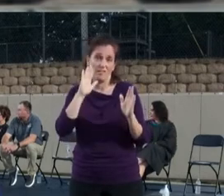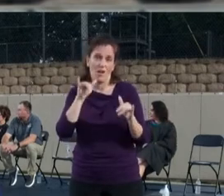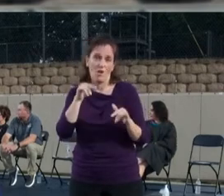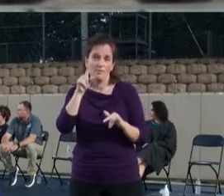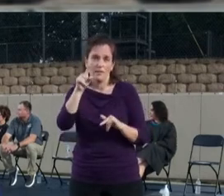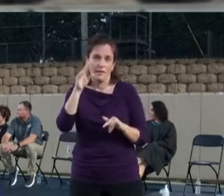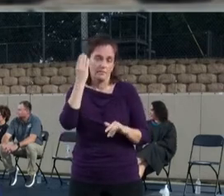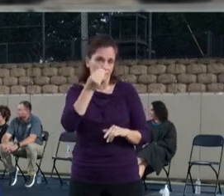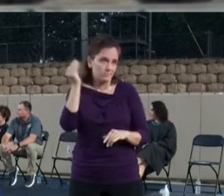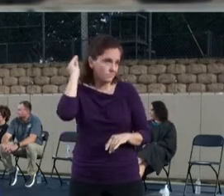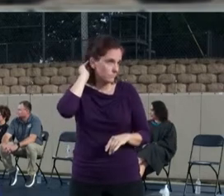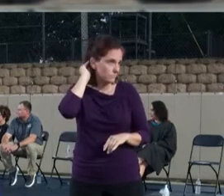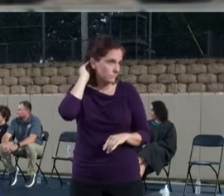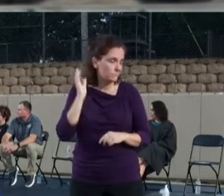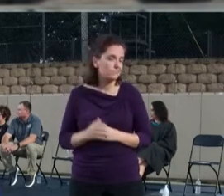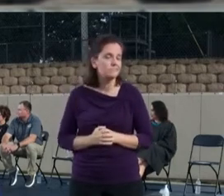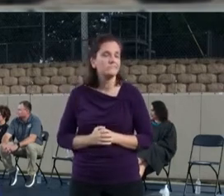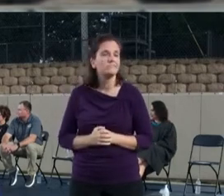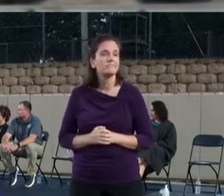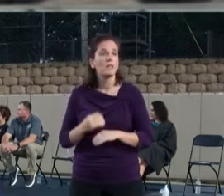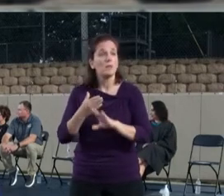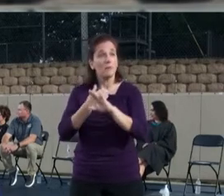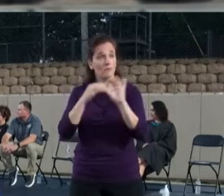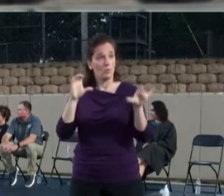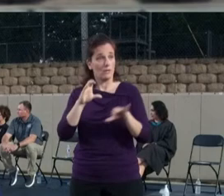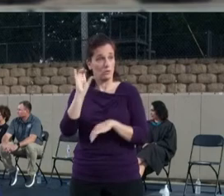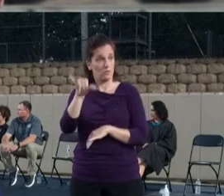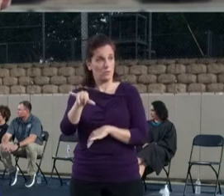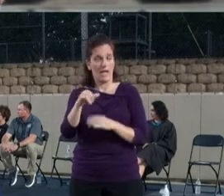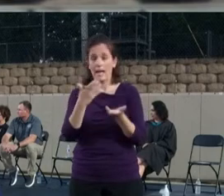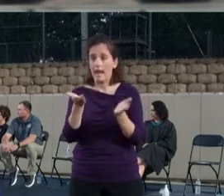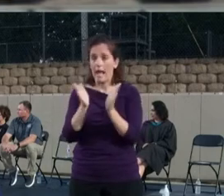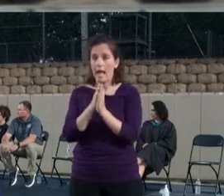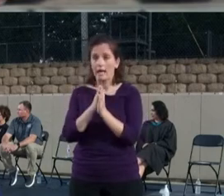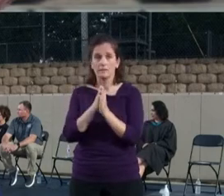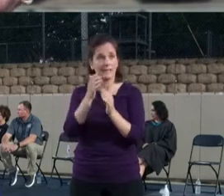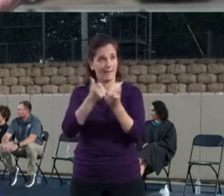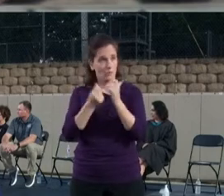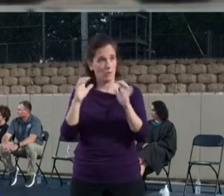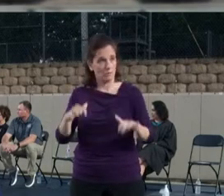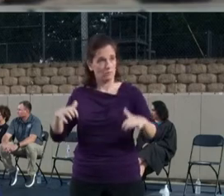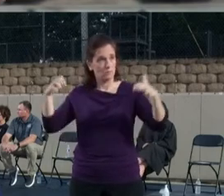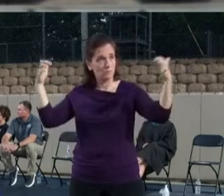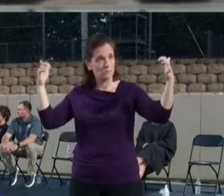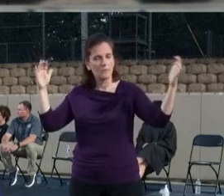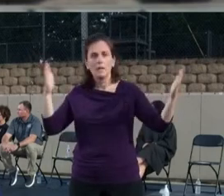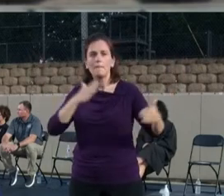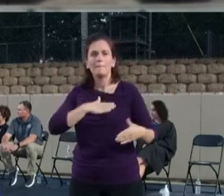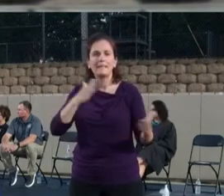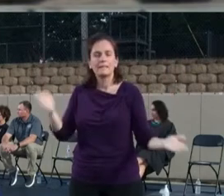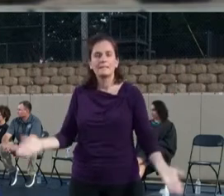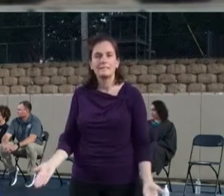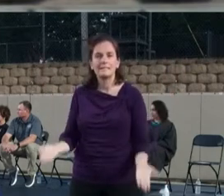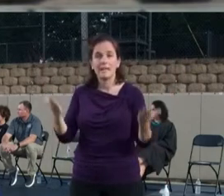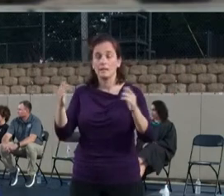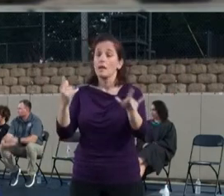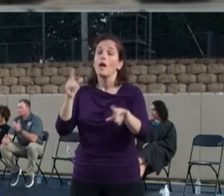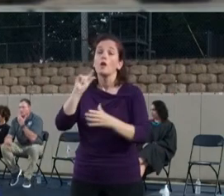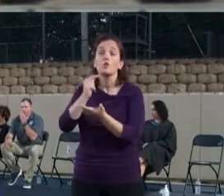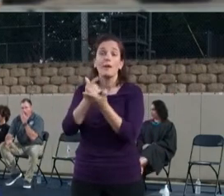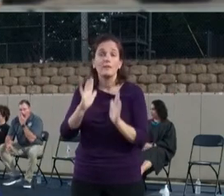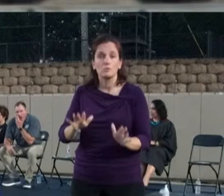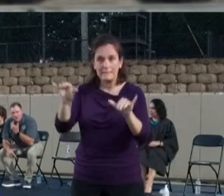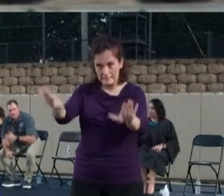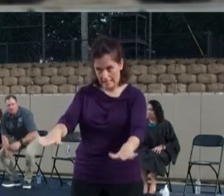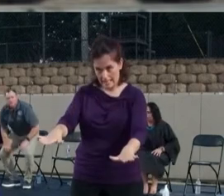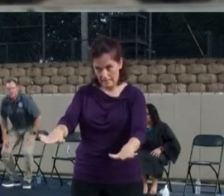that with you. So before we do that, I would like to ask for everyone in the stadium, if you would please stand, but our graduates, if all of our parents and attendees,